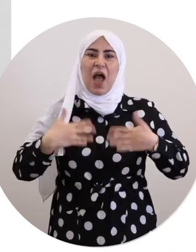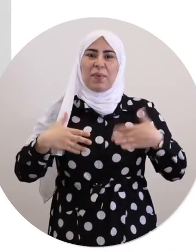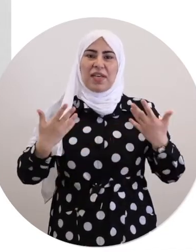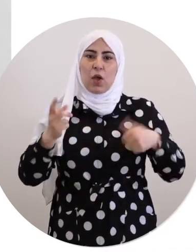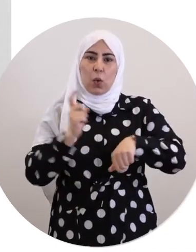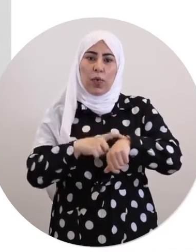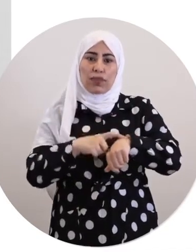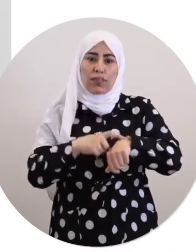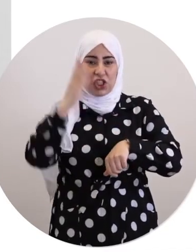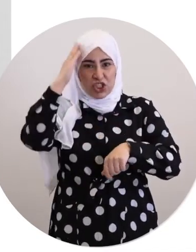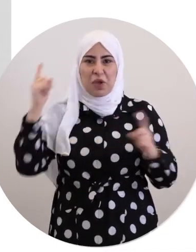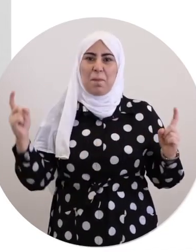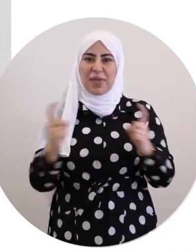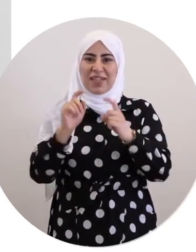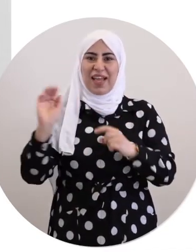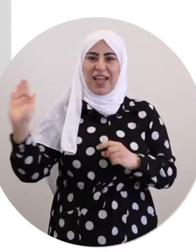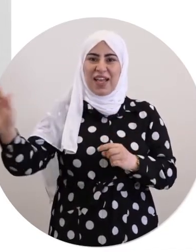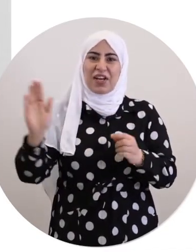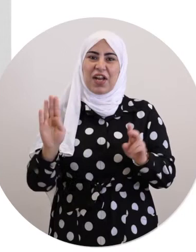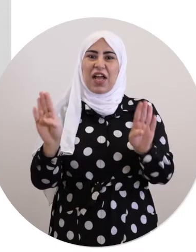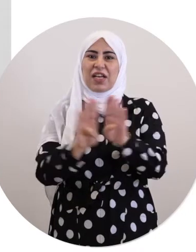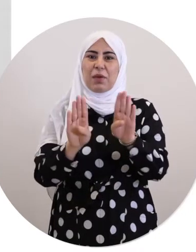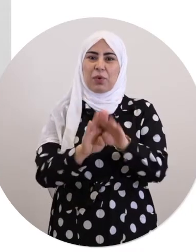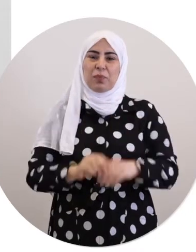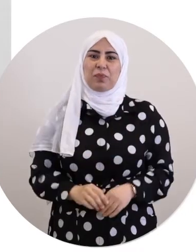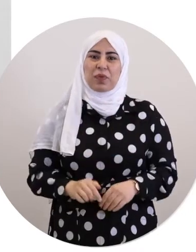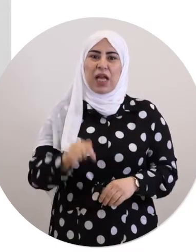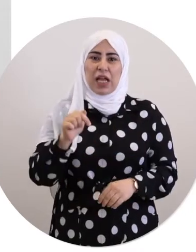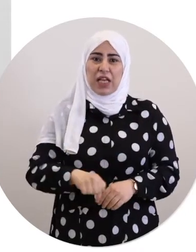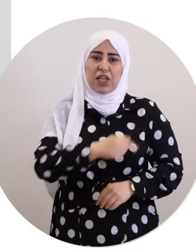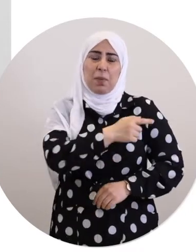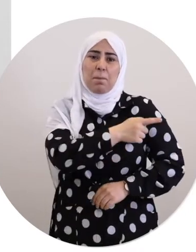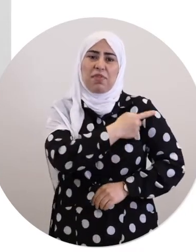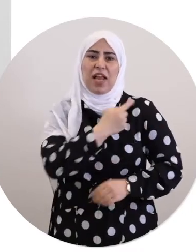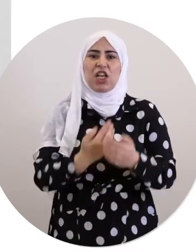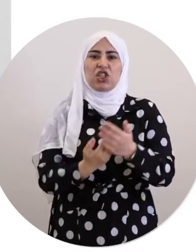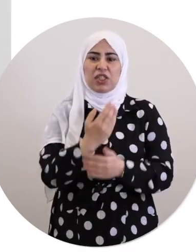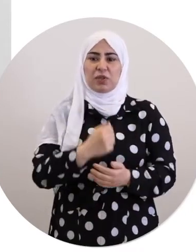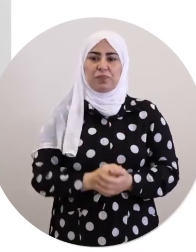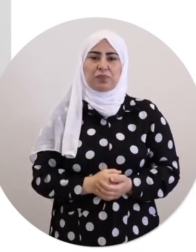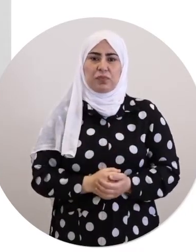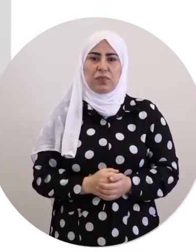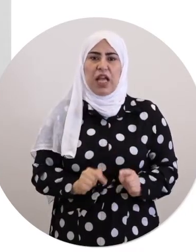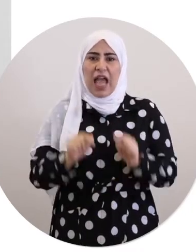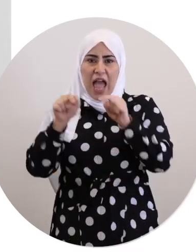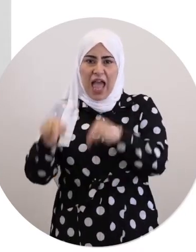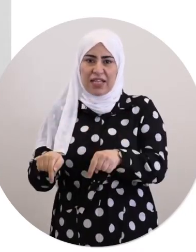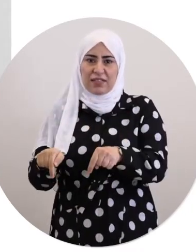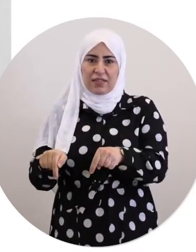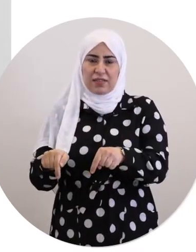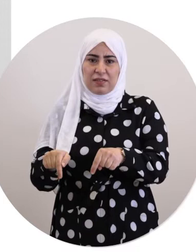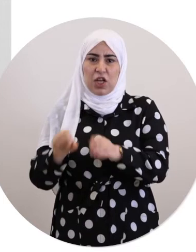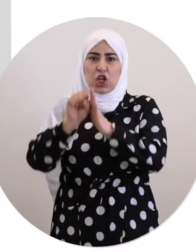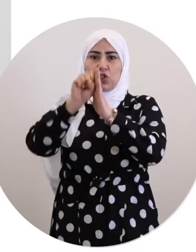it. And now, another example. As soon as I had plucked up the courage